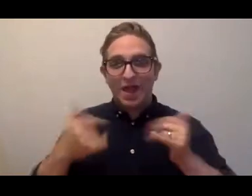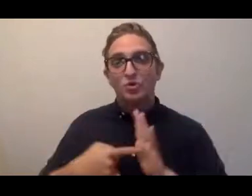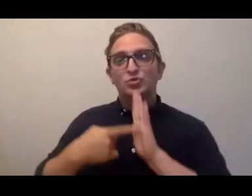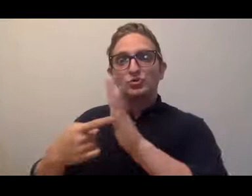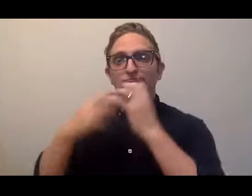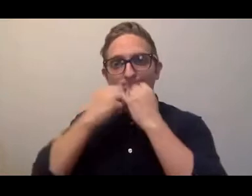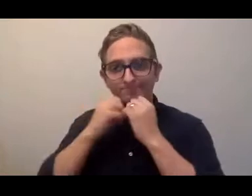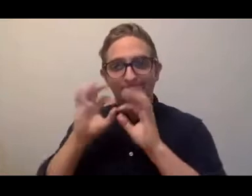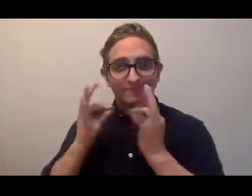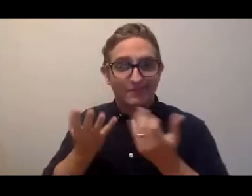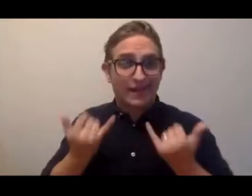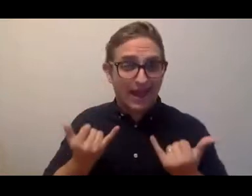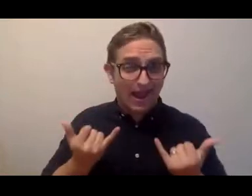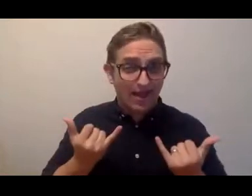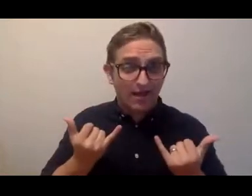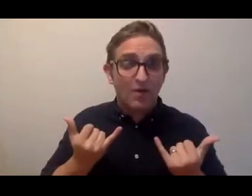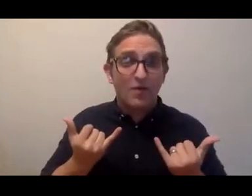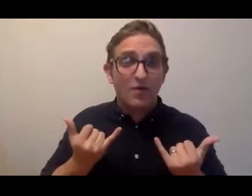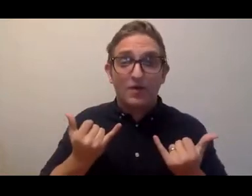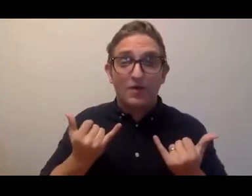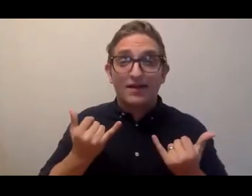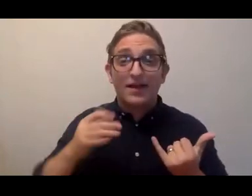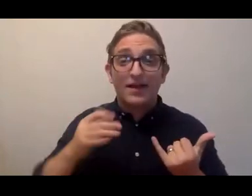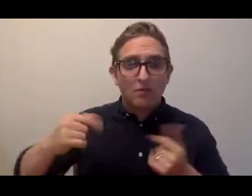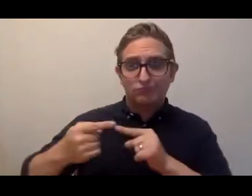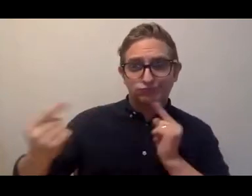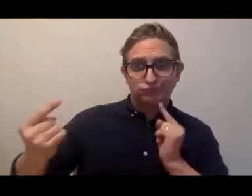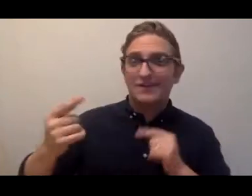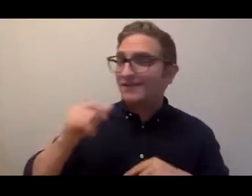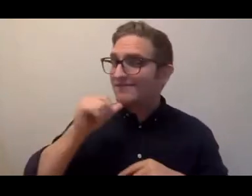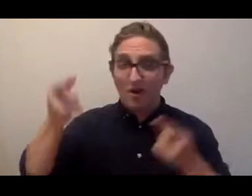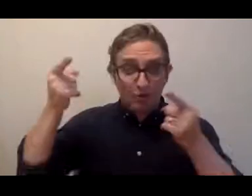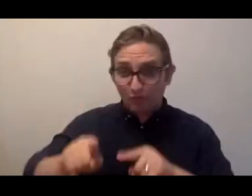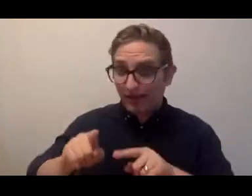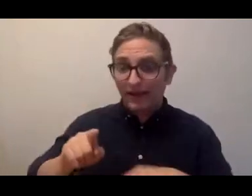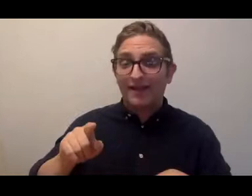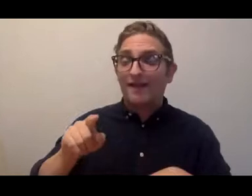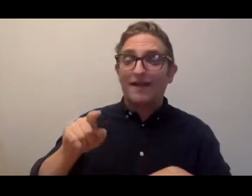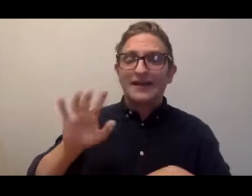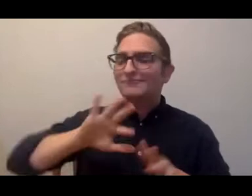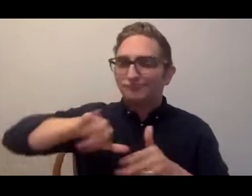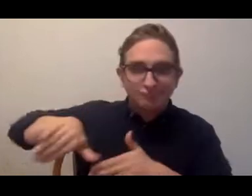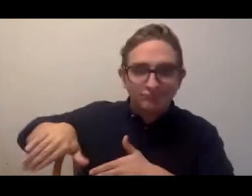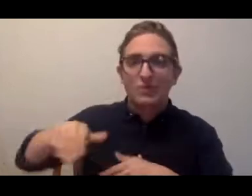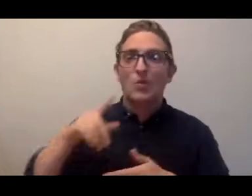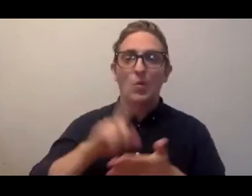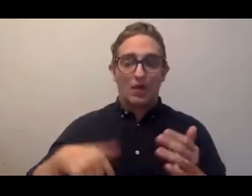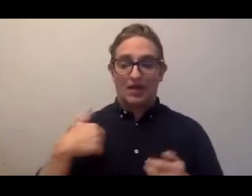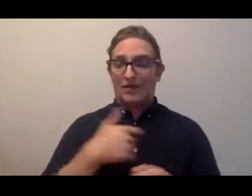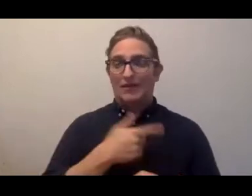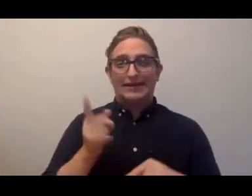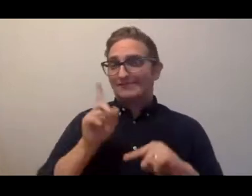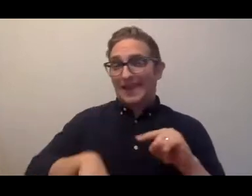about one another and to get some of the attention off of what we can't do.